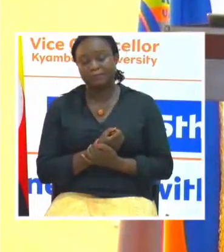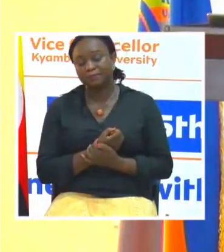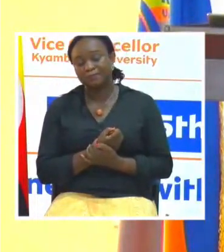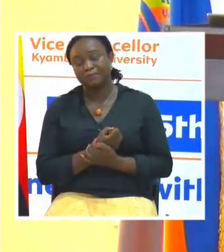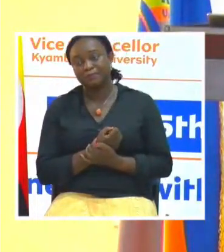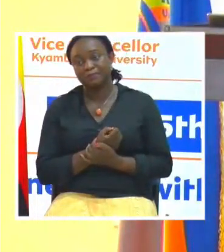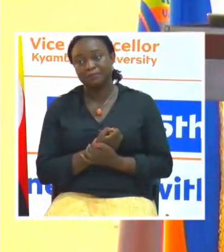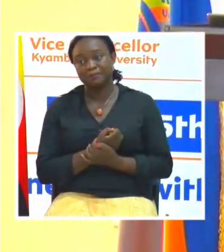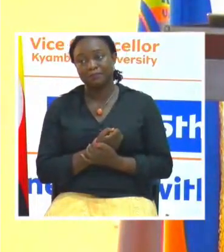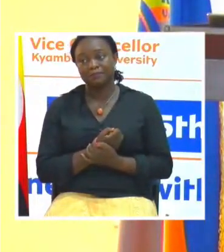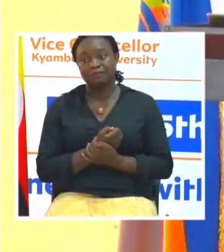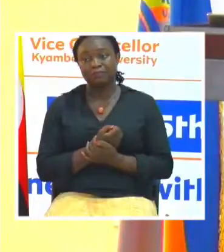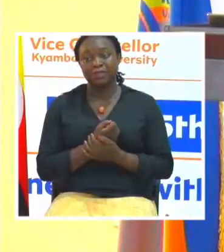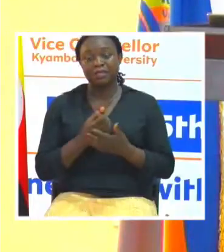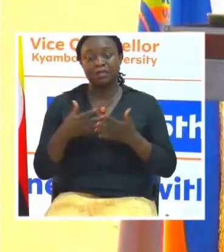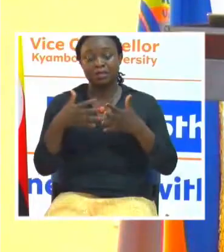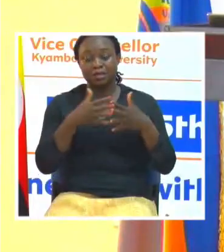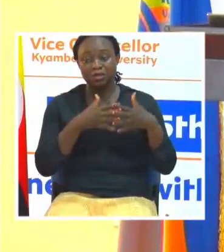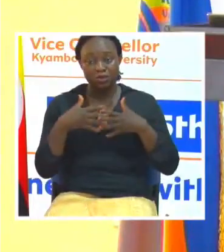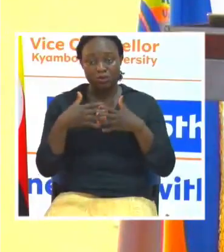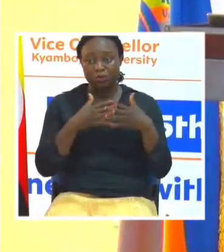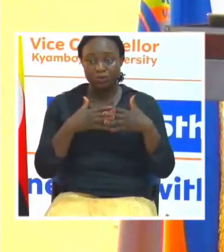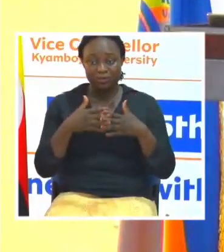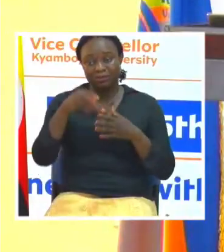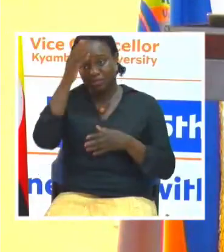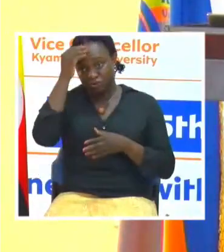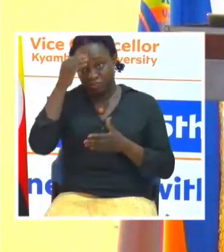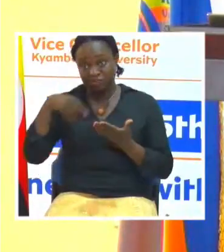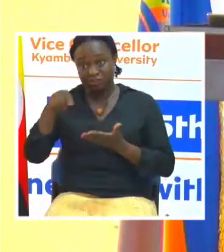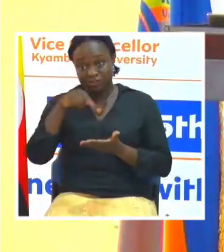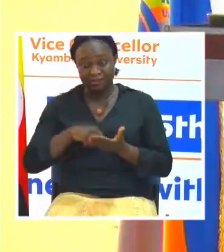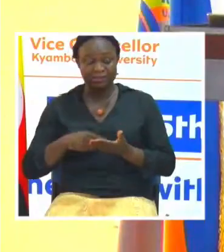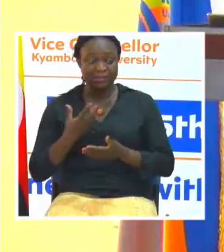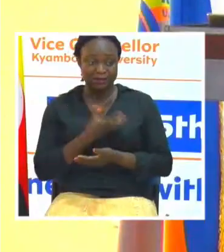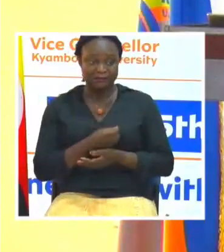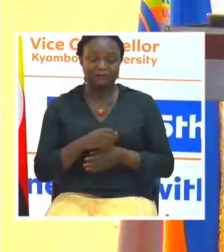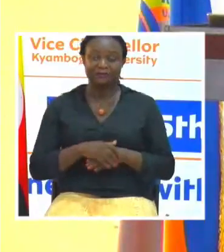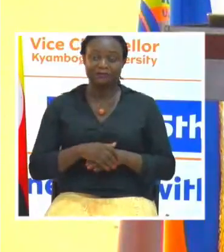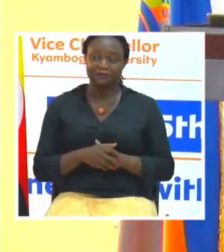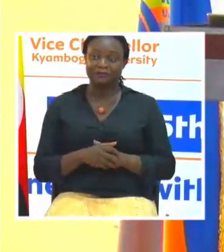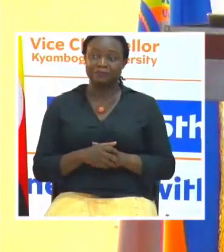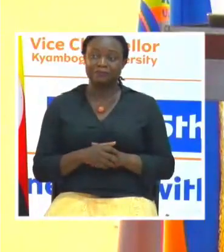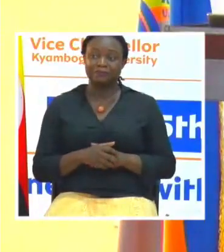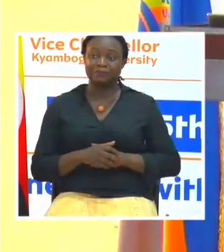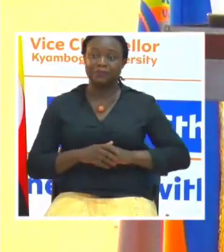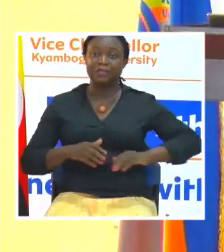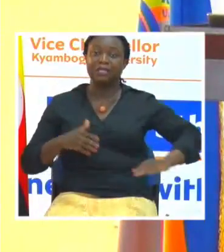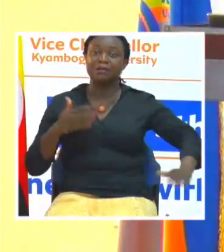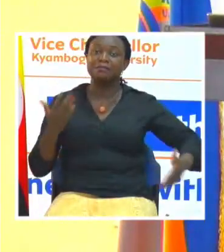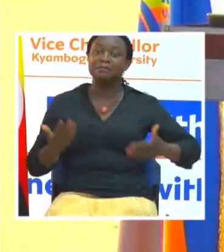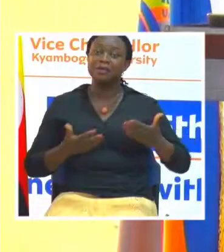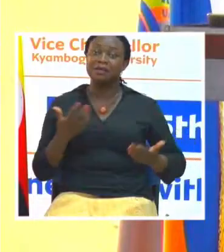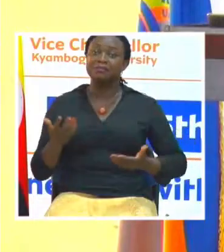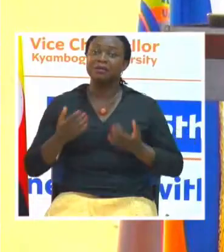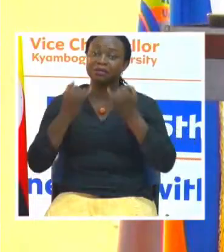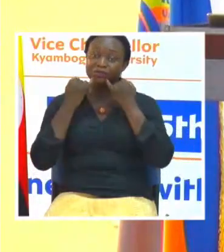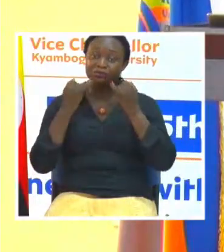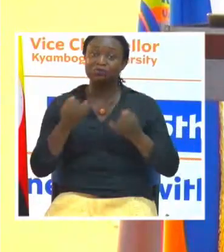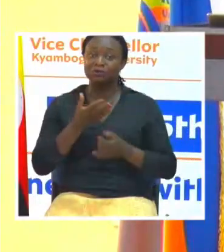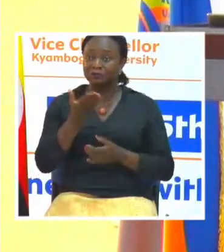the US Education Center has arrived, and he's already with us. Maybe to let you know